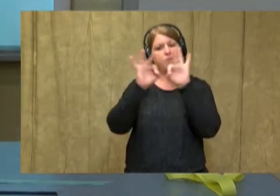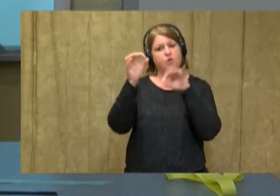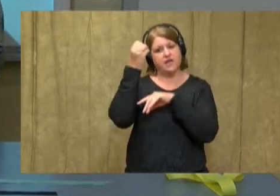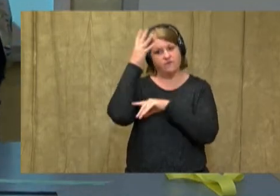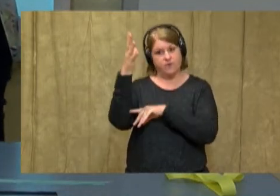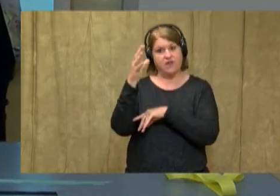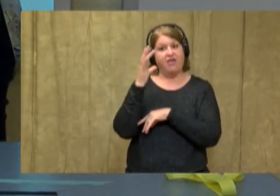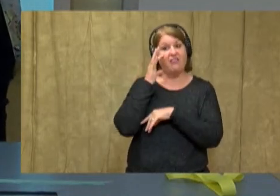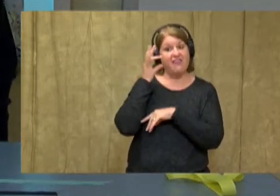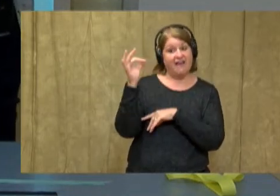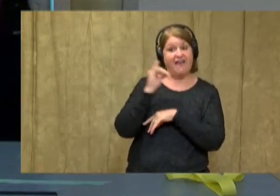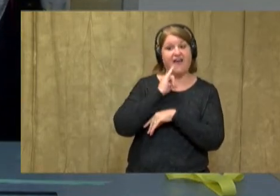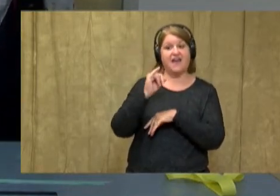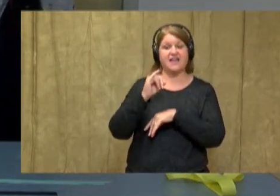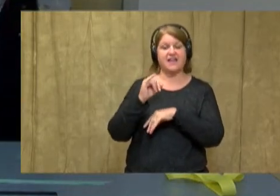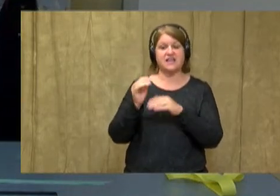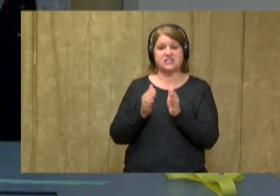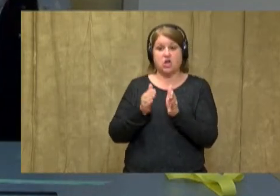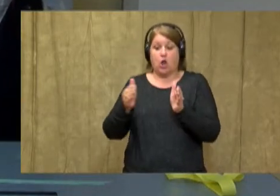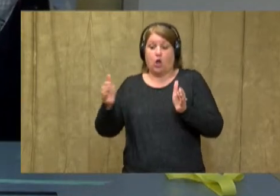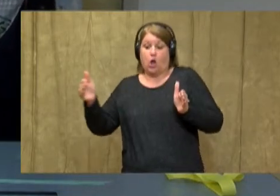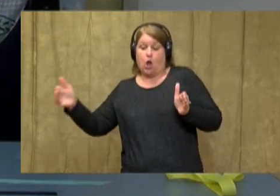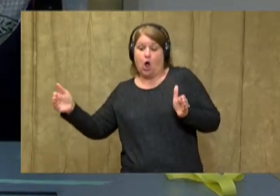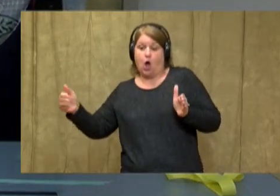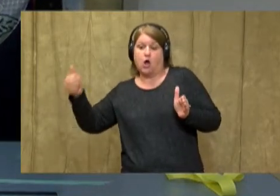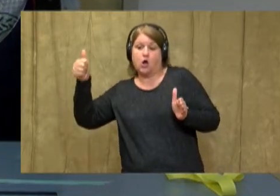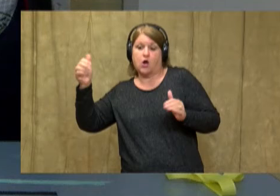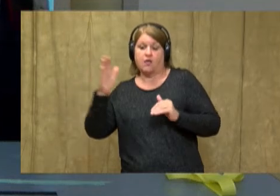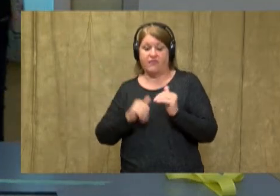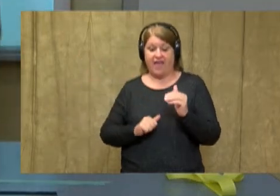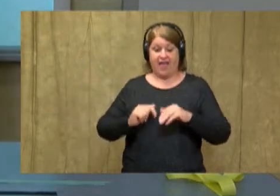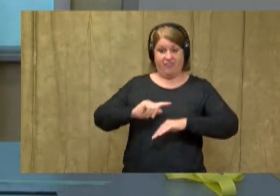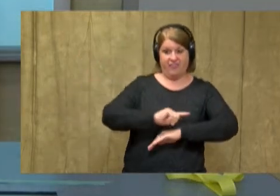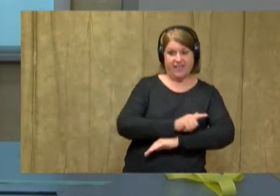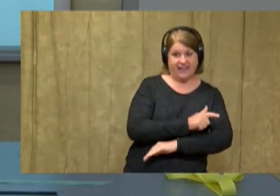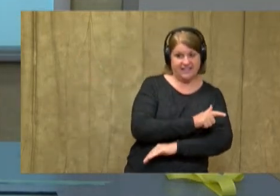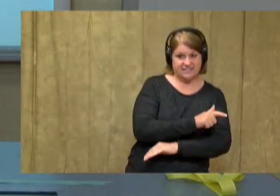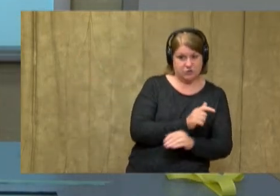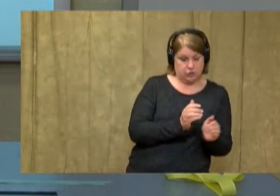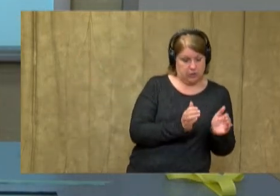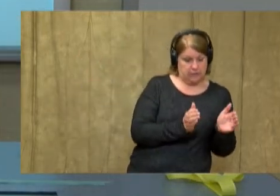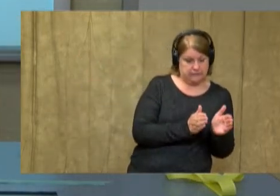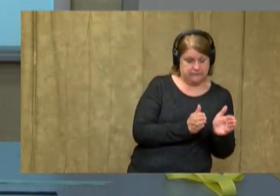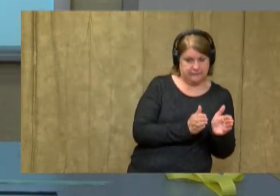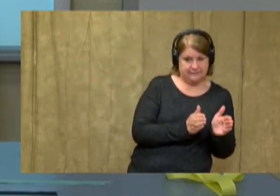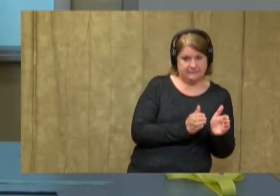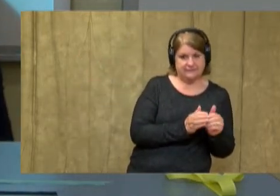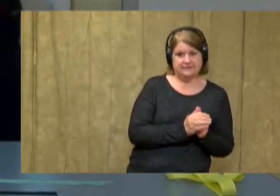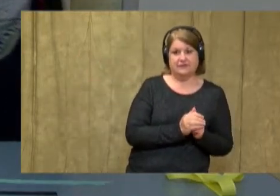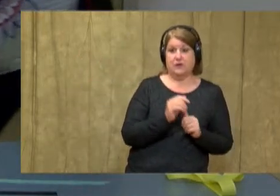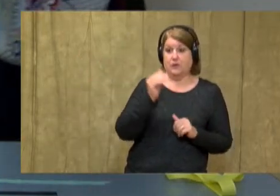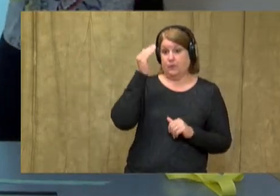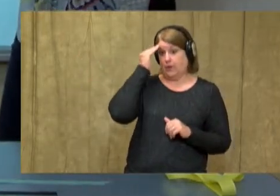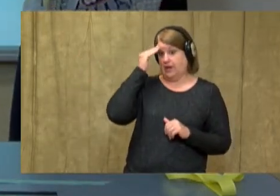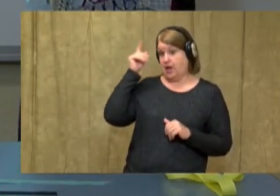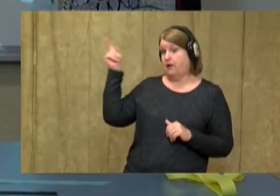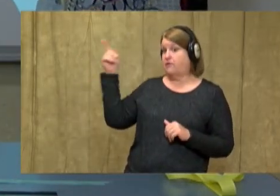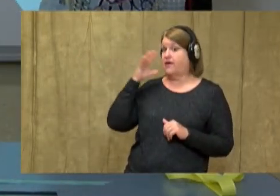is longer than the lizard, okay? So looking right here, that we know that this fella